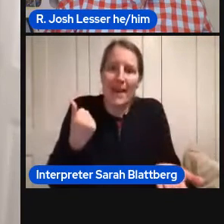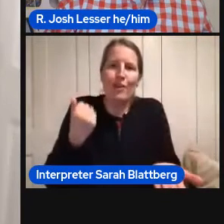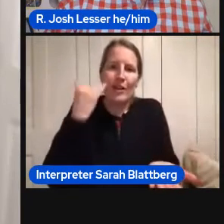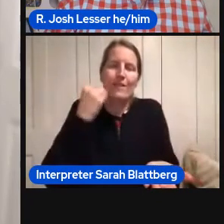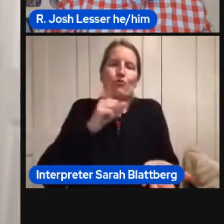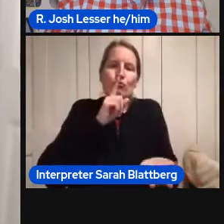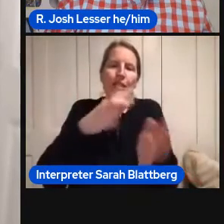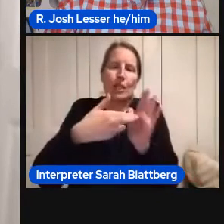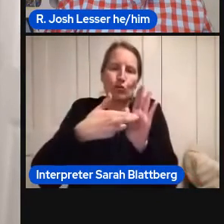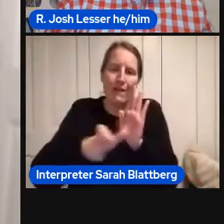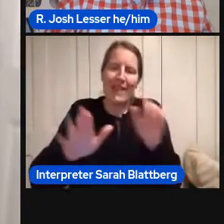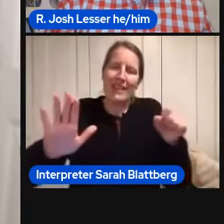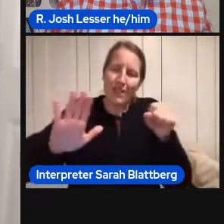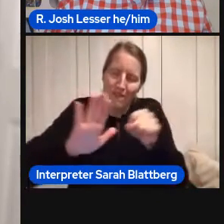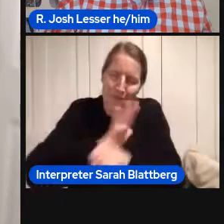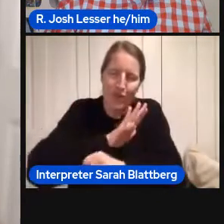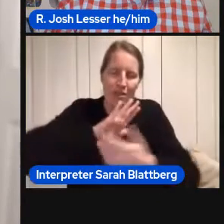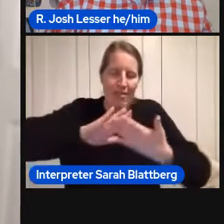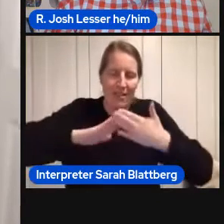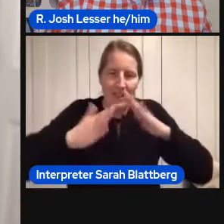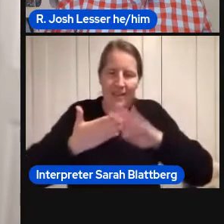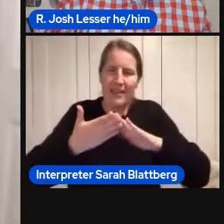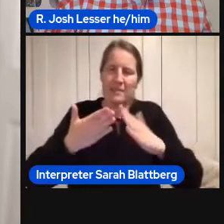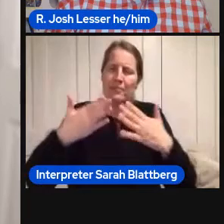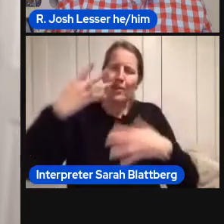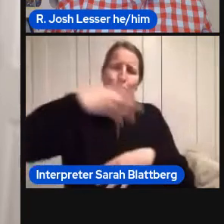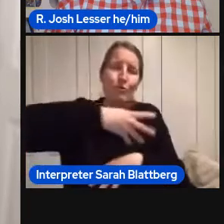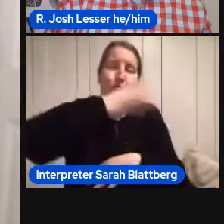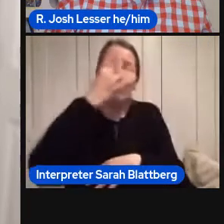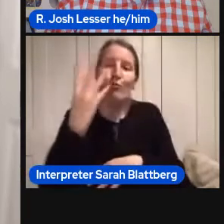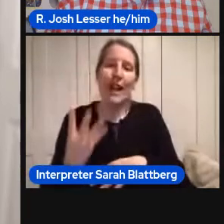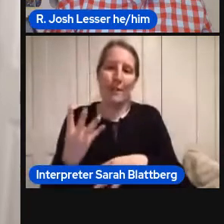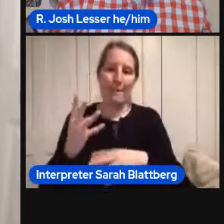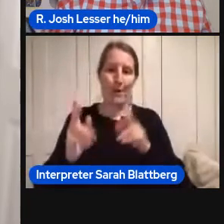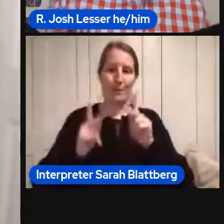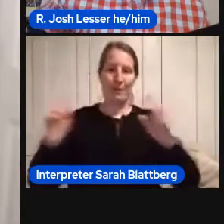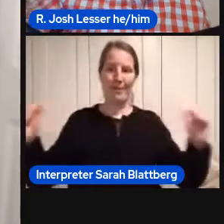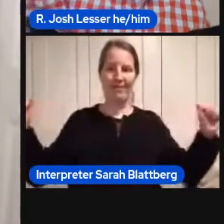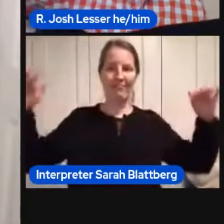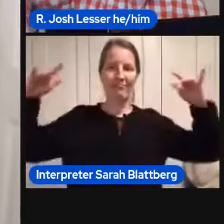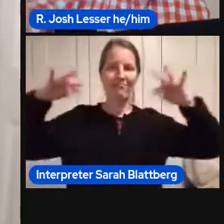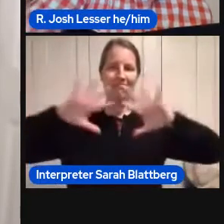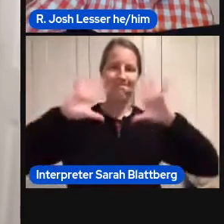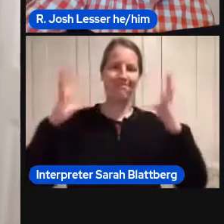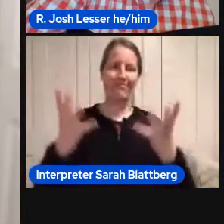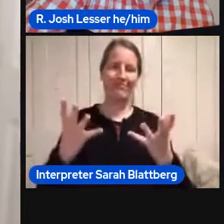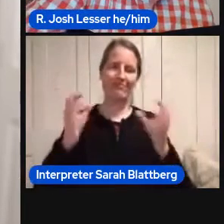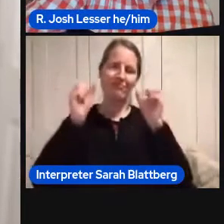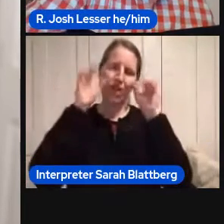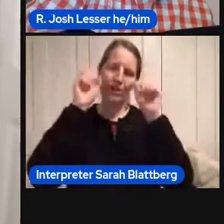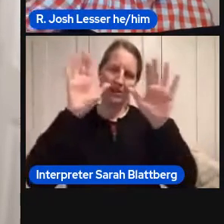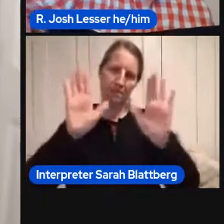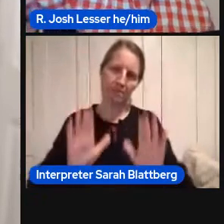reflects the beautiful, awesome rainbow tapestry that is the Jewish people.